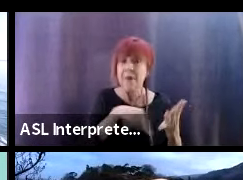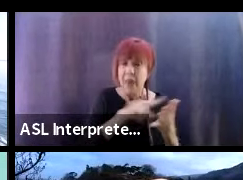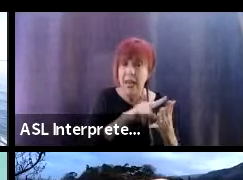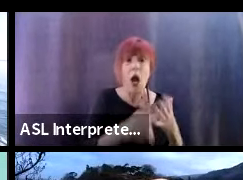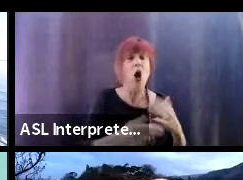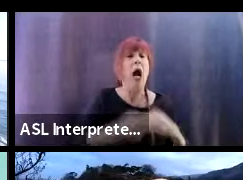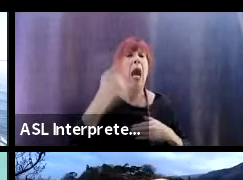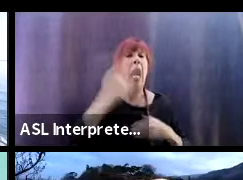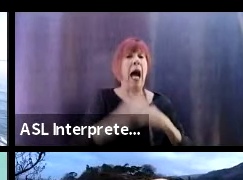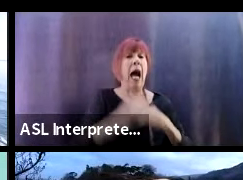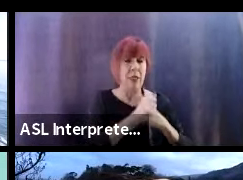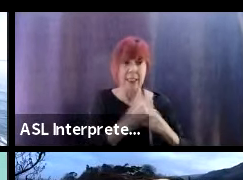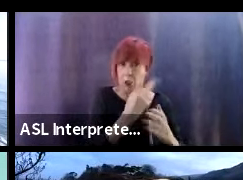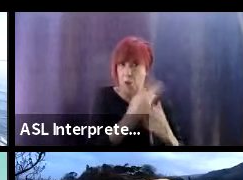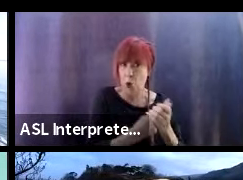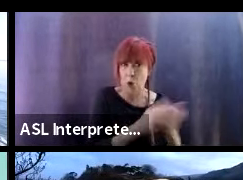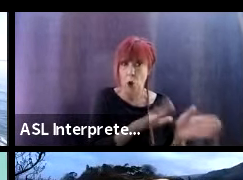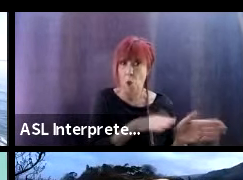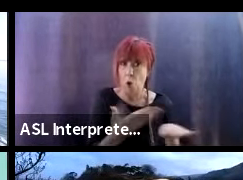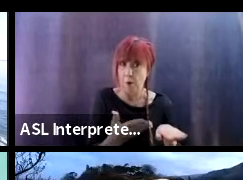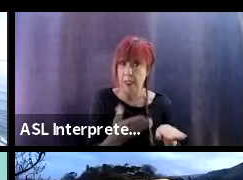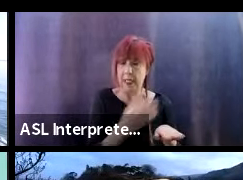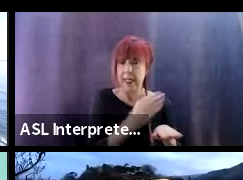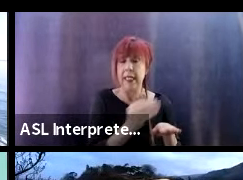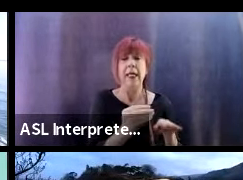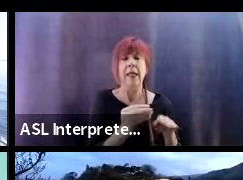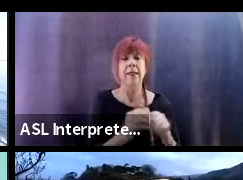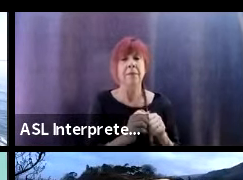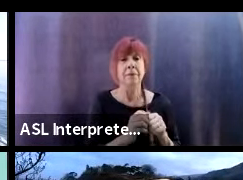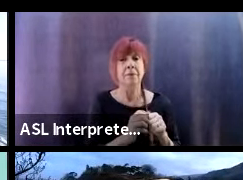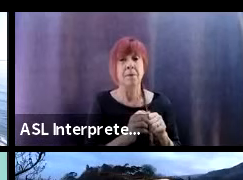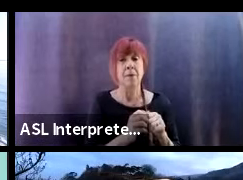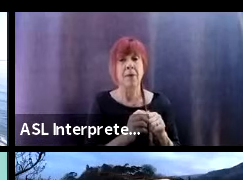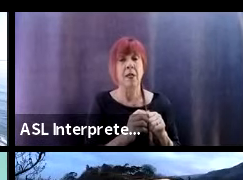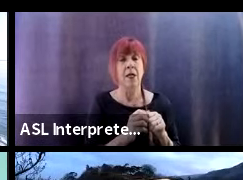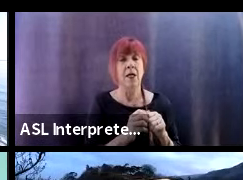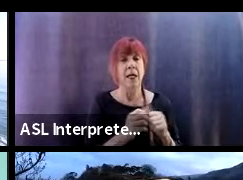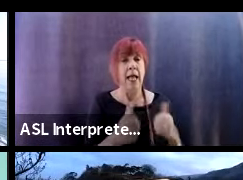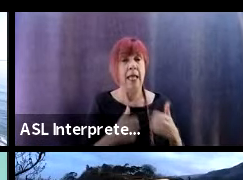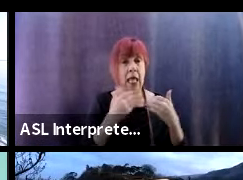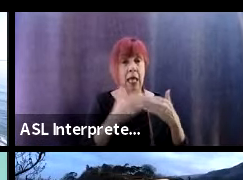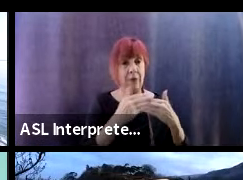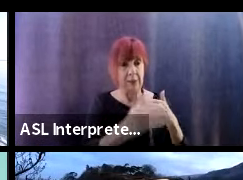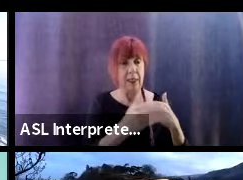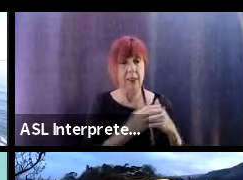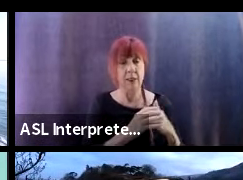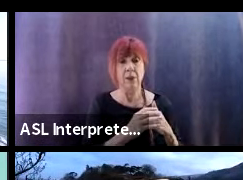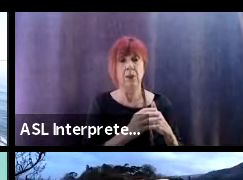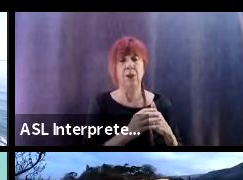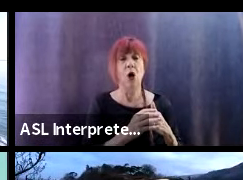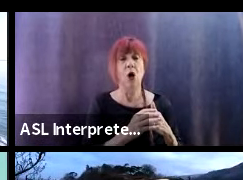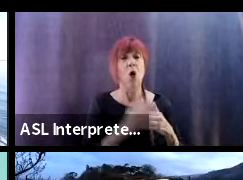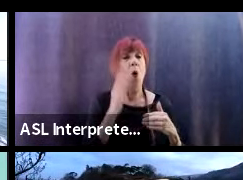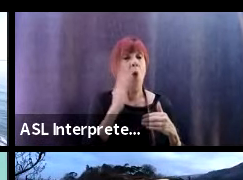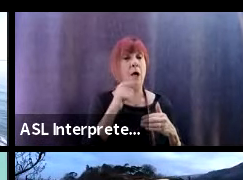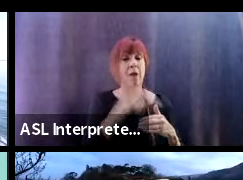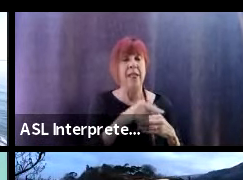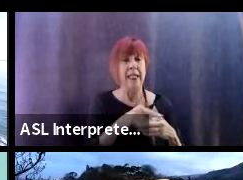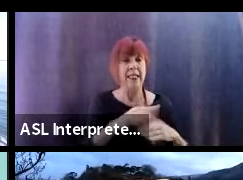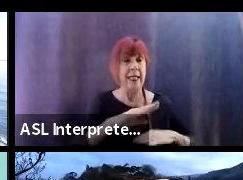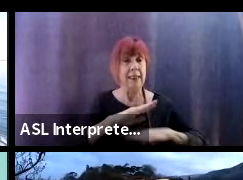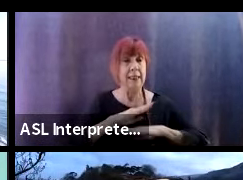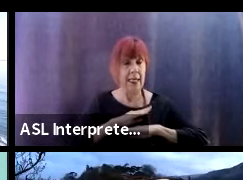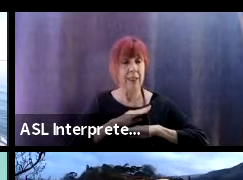of both morbidity and mortality, and would meet each of the 3 comorbidity